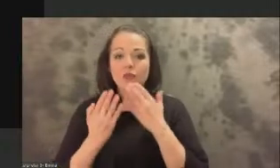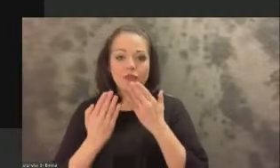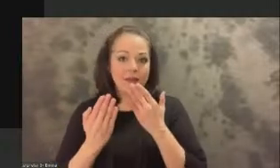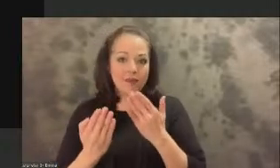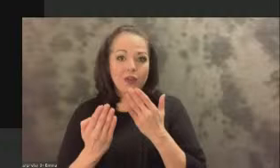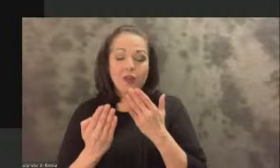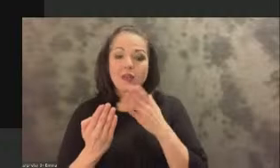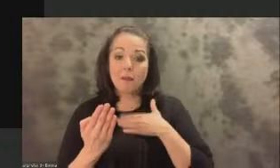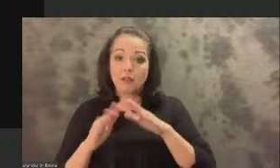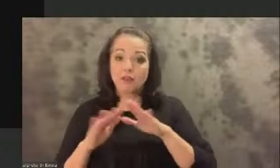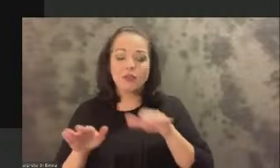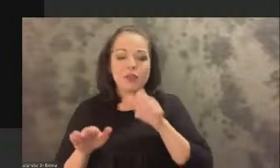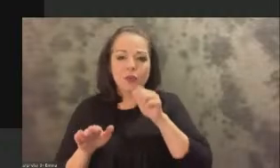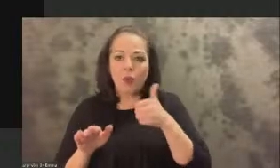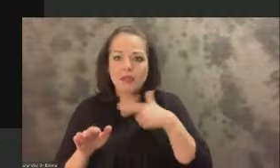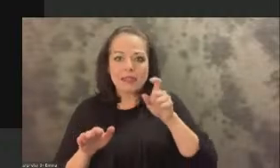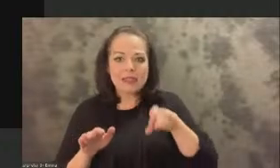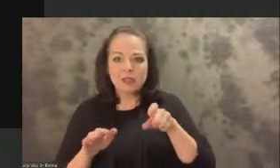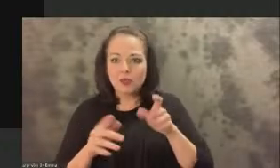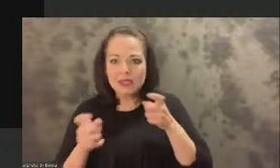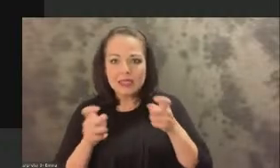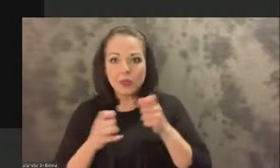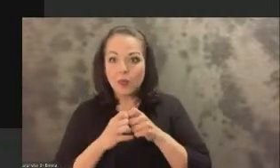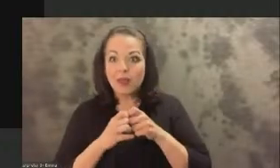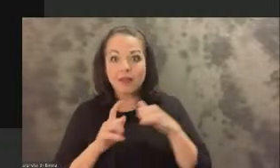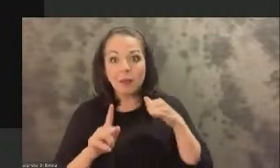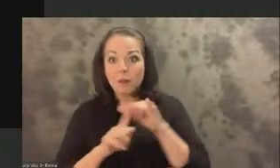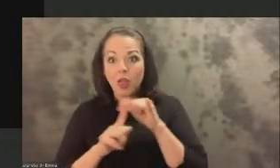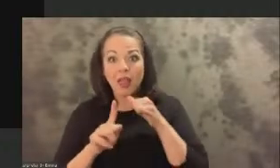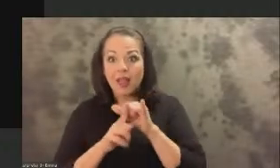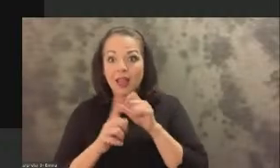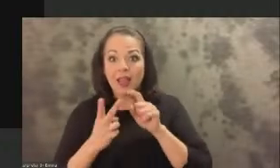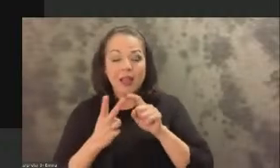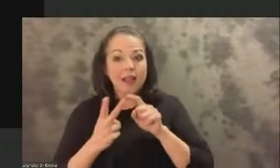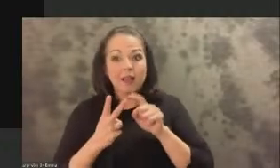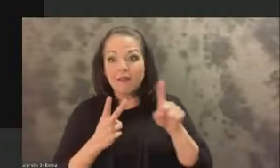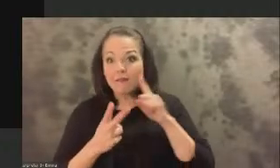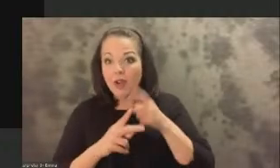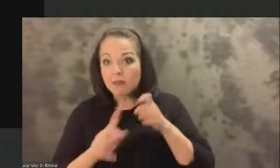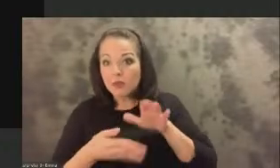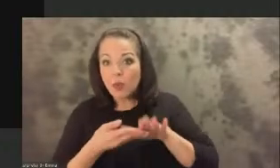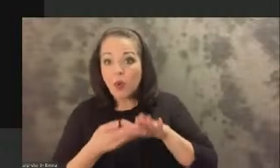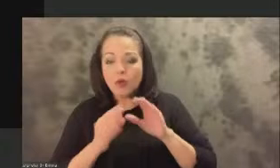my children don't have to deal with school bullying and no risk of active